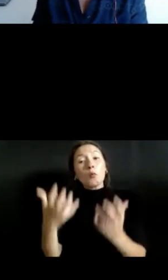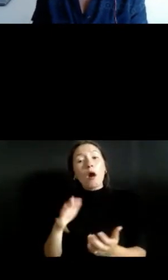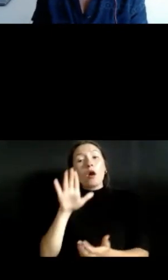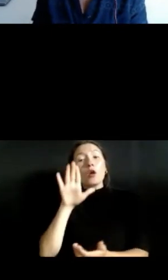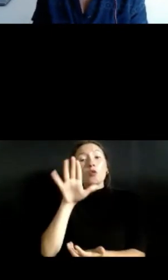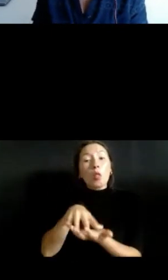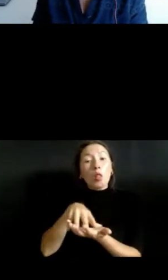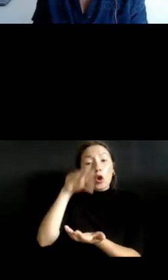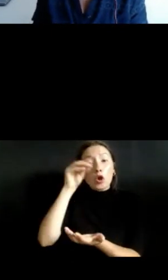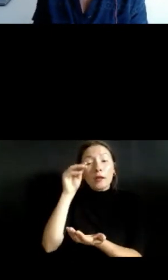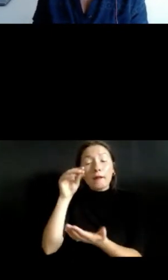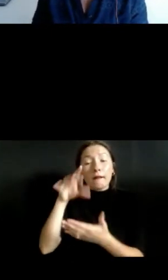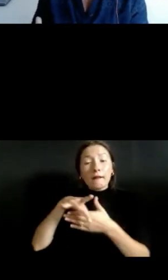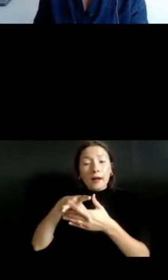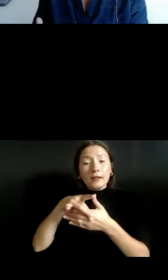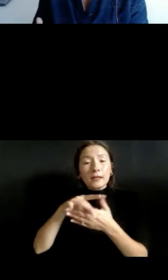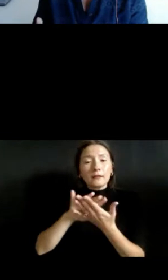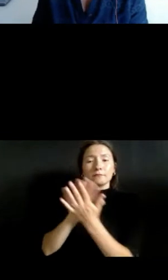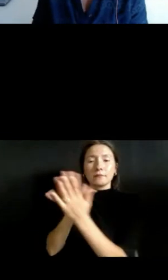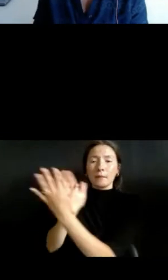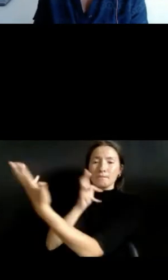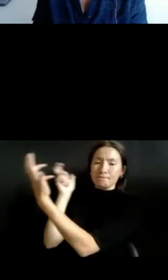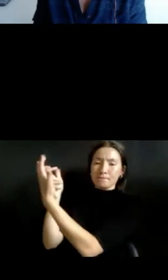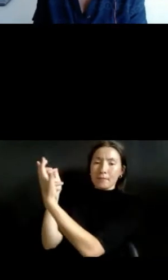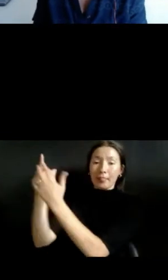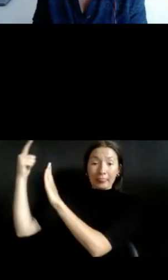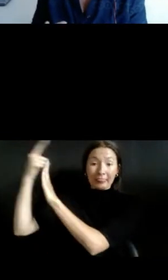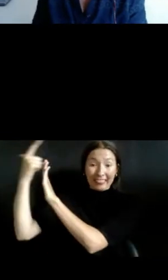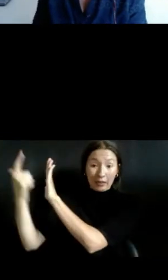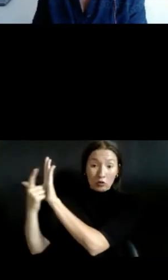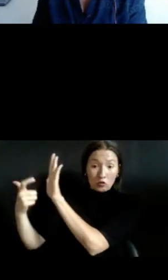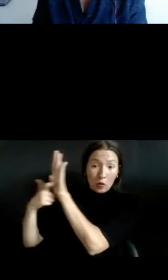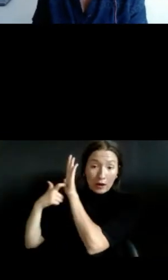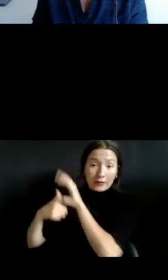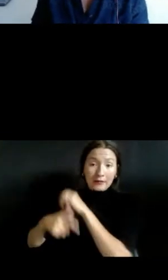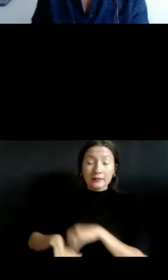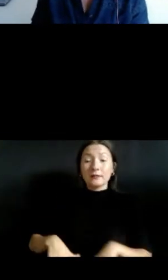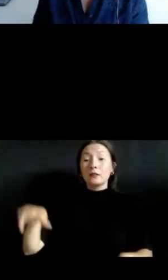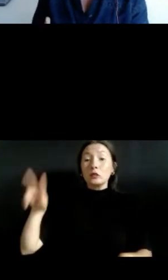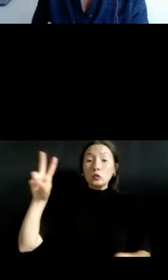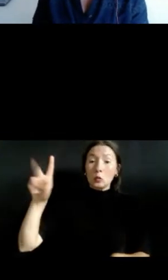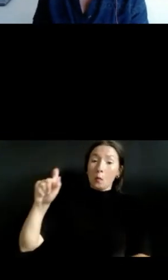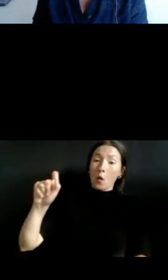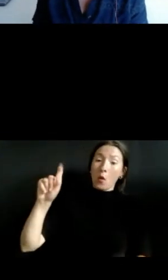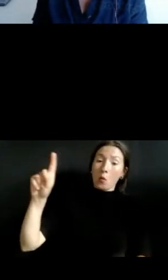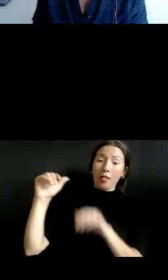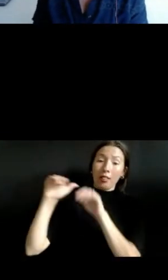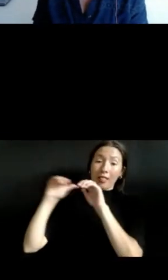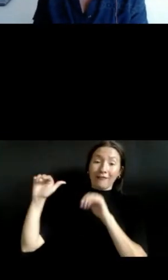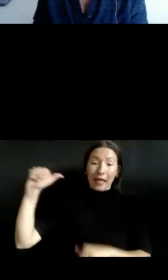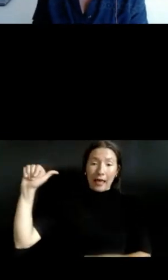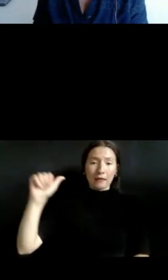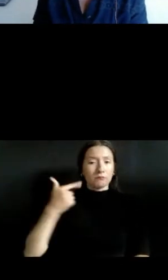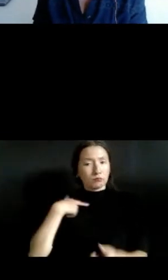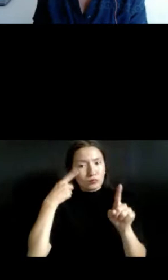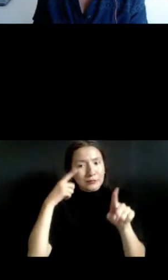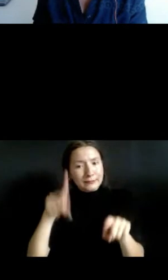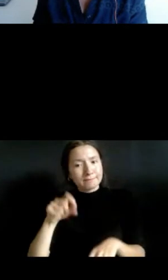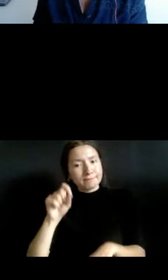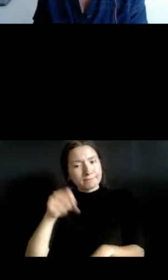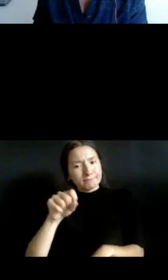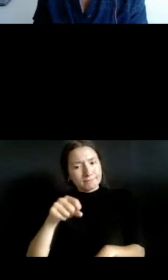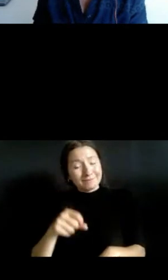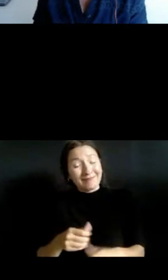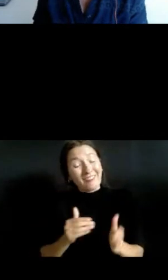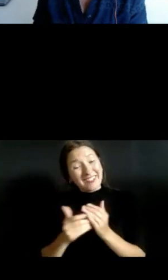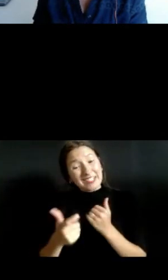WCAG 2.1 level A, then I would have to agree that this is all too often the case. It does seem true. So just a quick